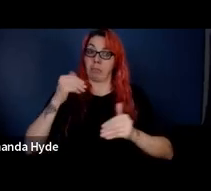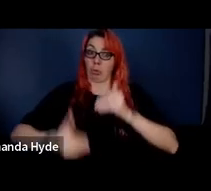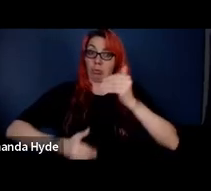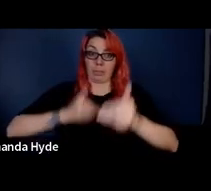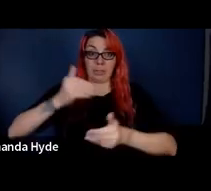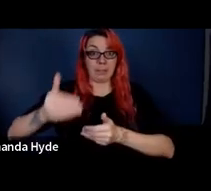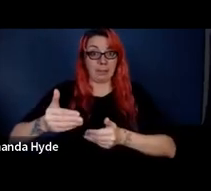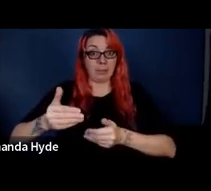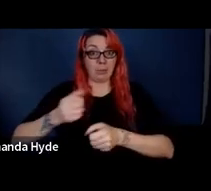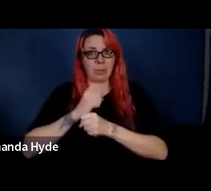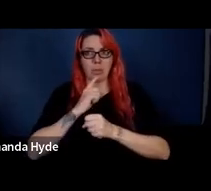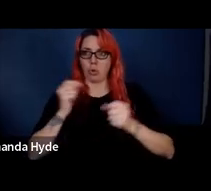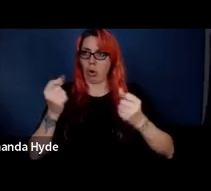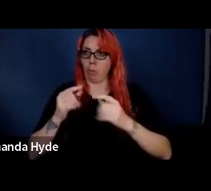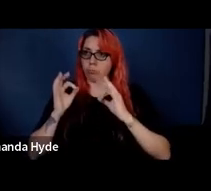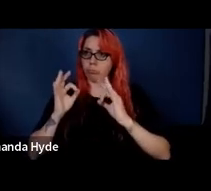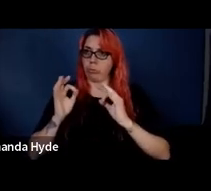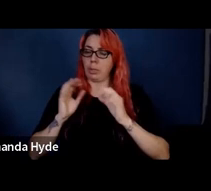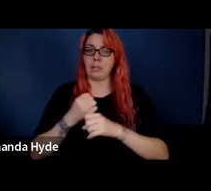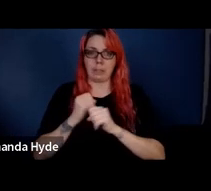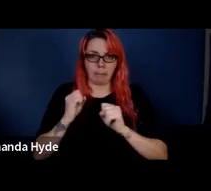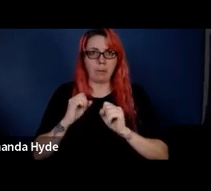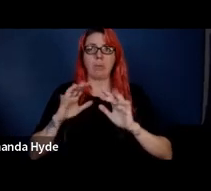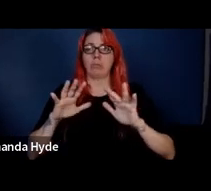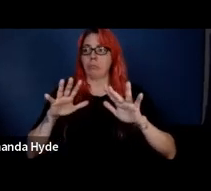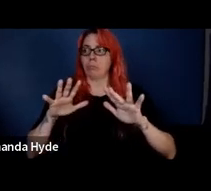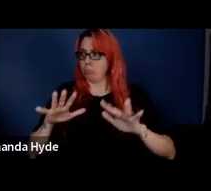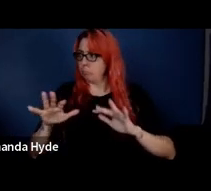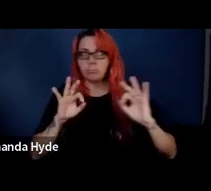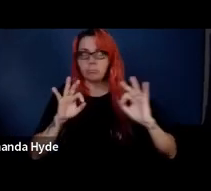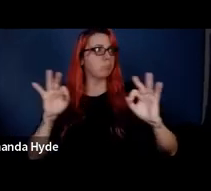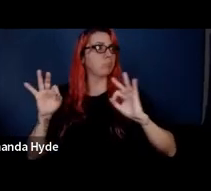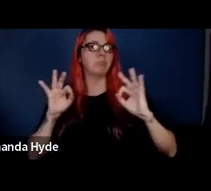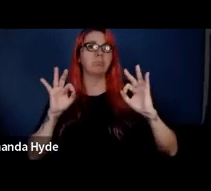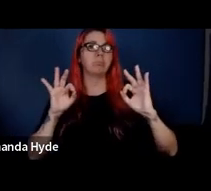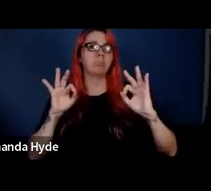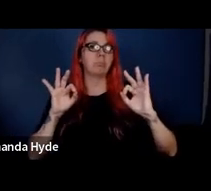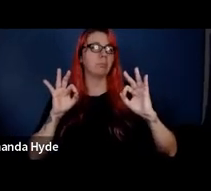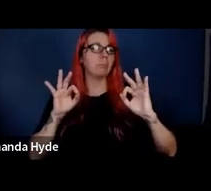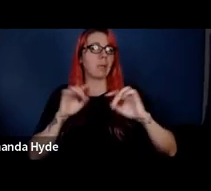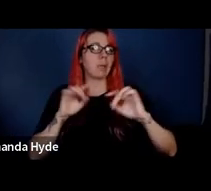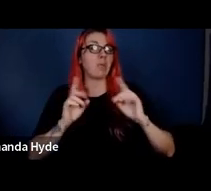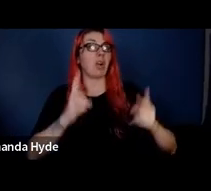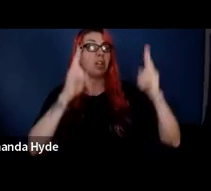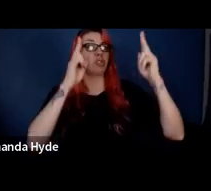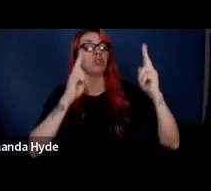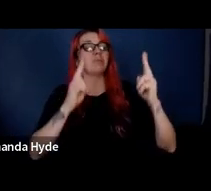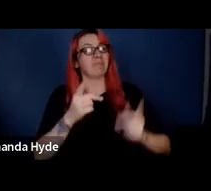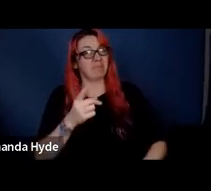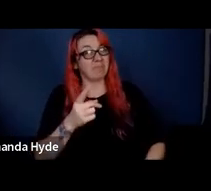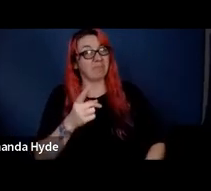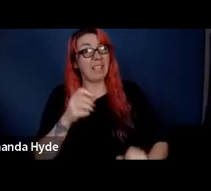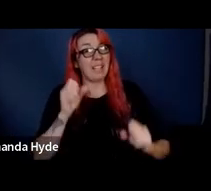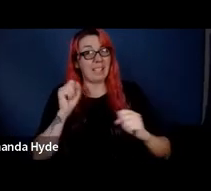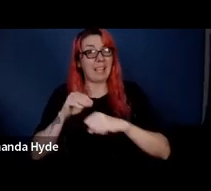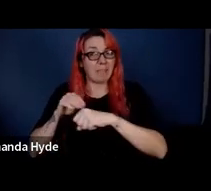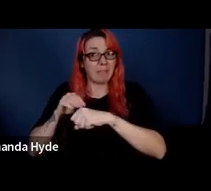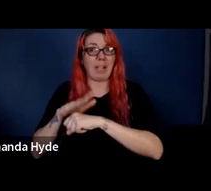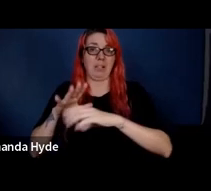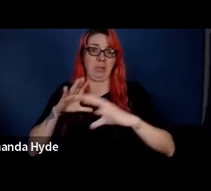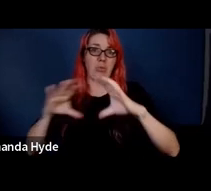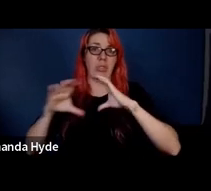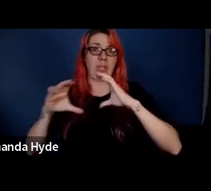way. But to your point, exactly, if there is that rush sometimes, or those miscommunications, which